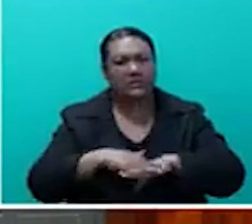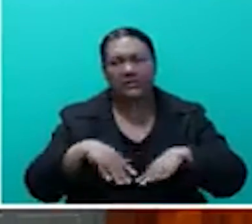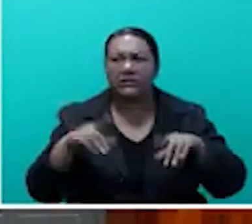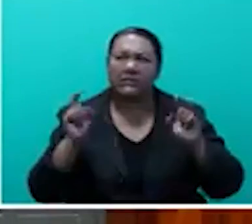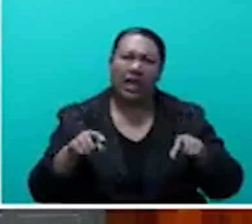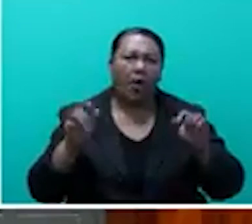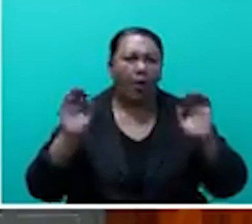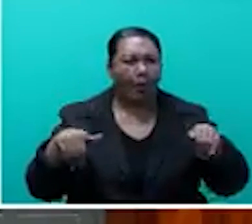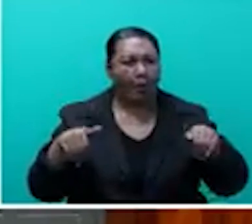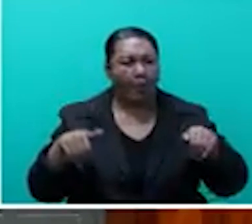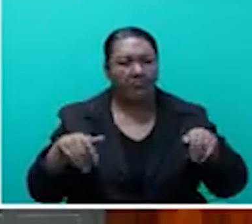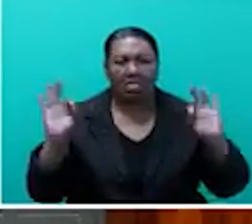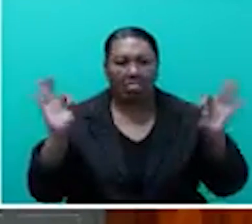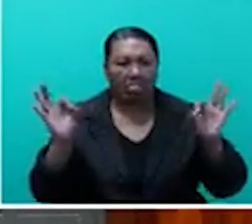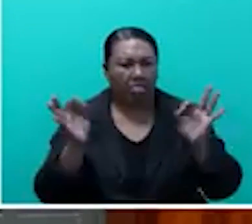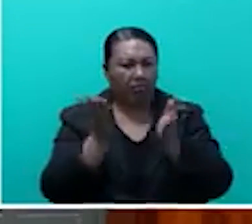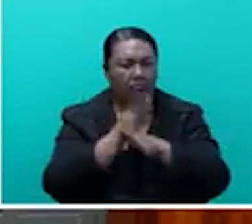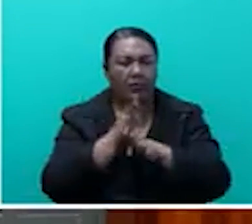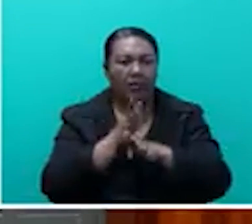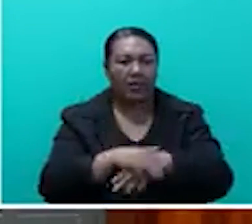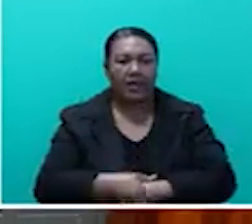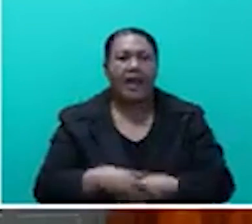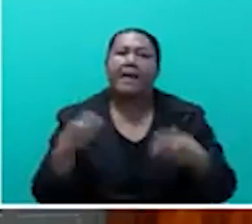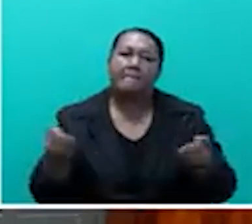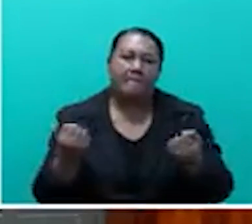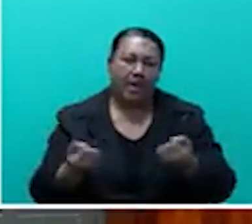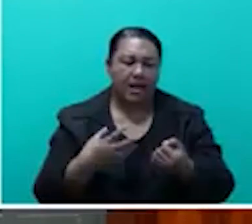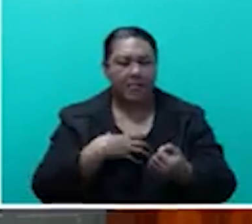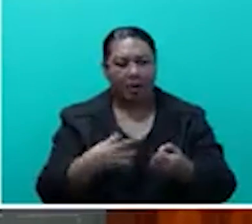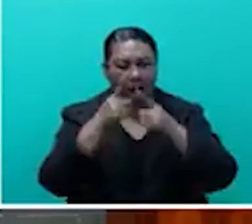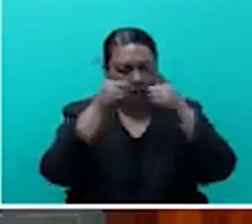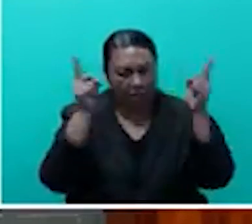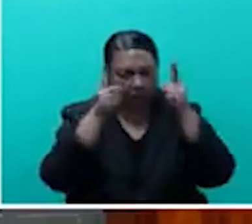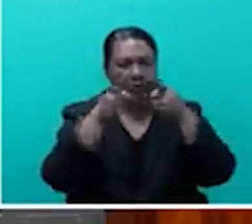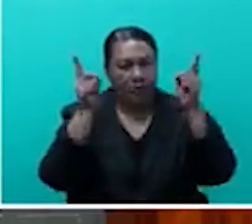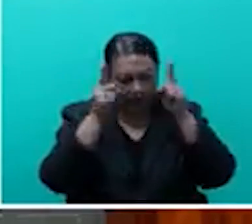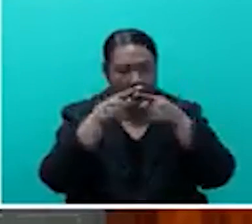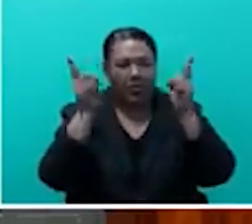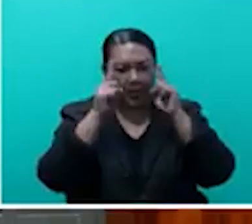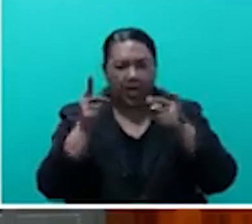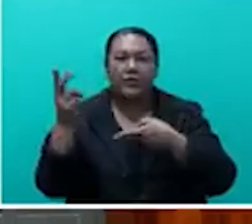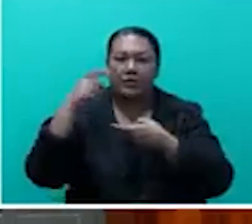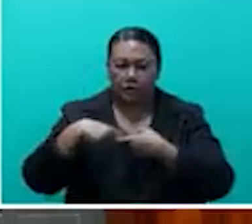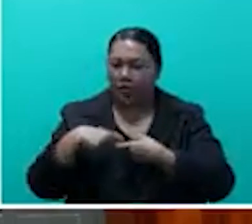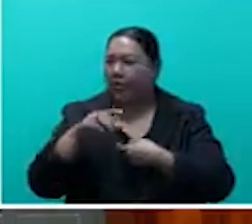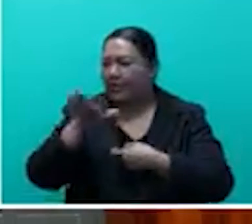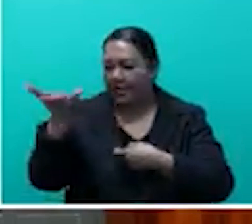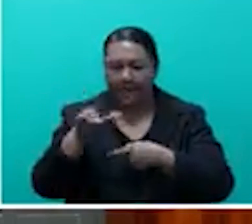without jobs, and many more will join them. The government has